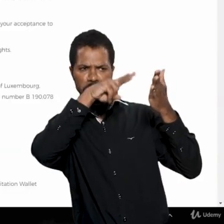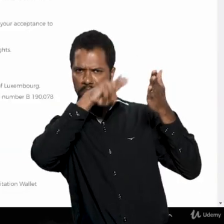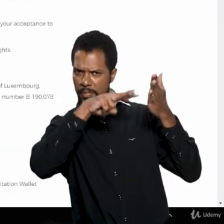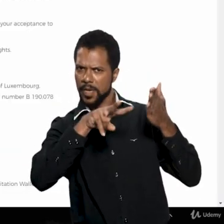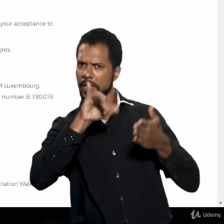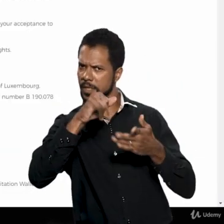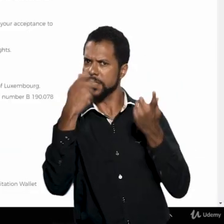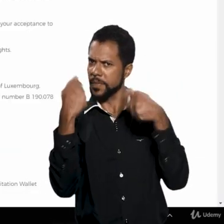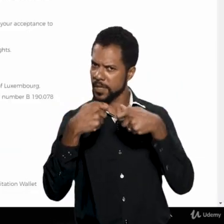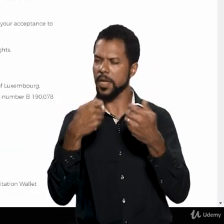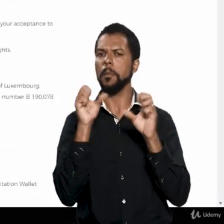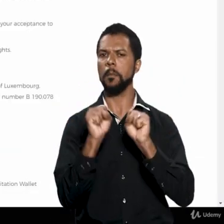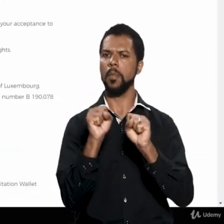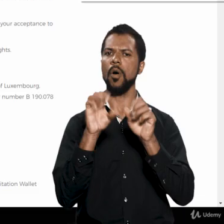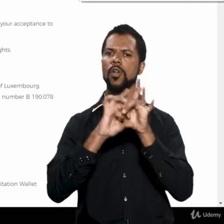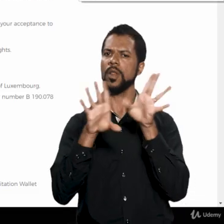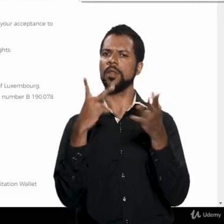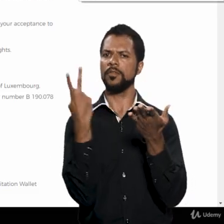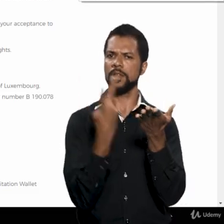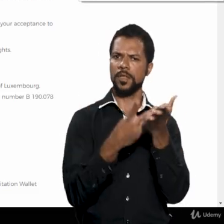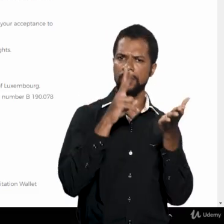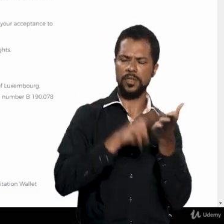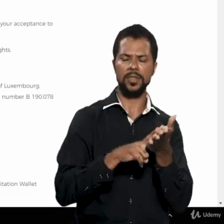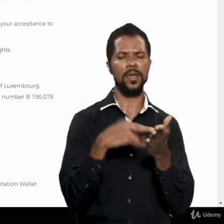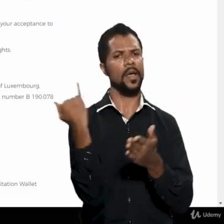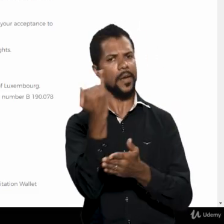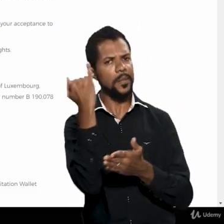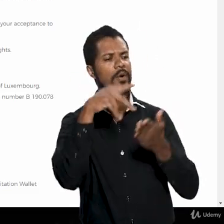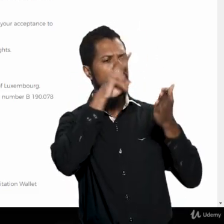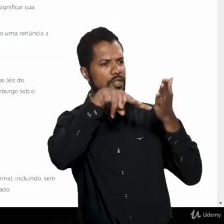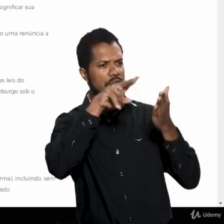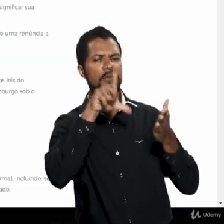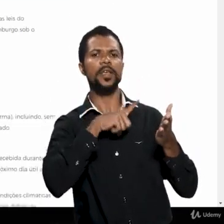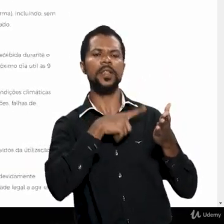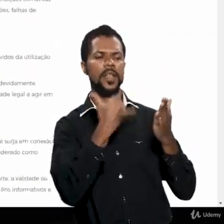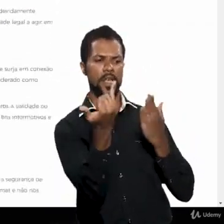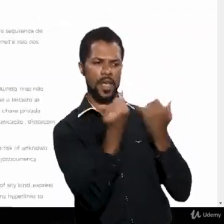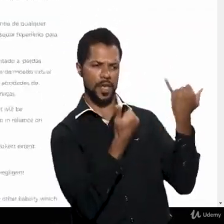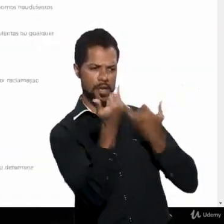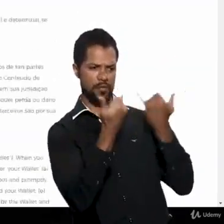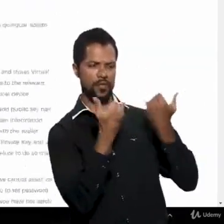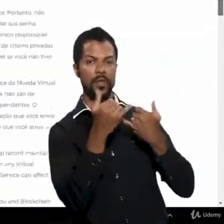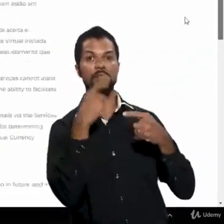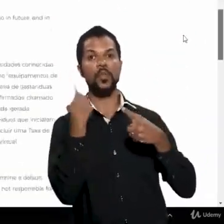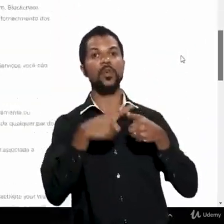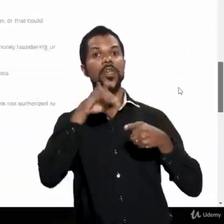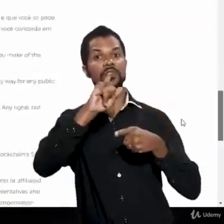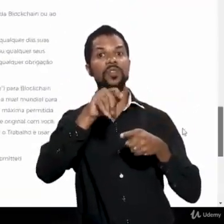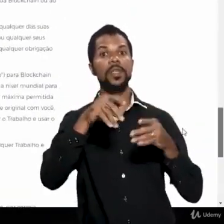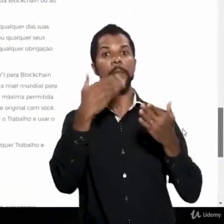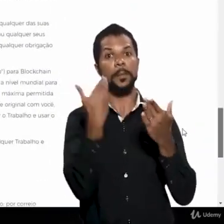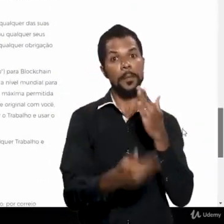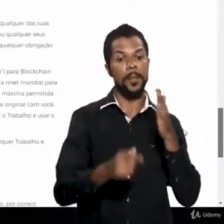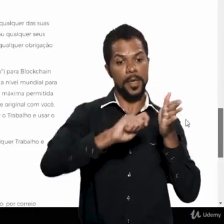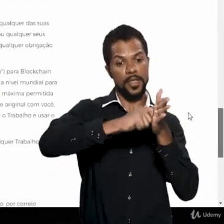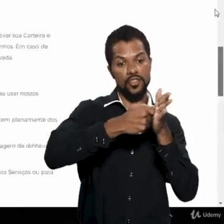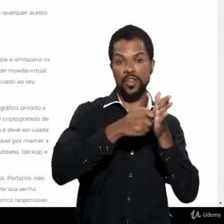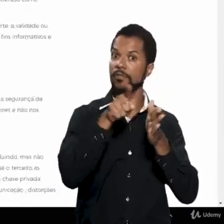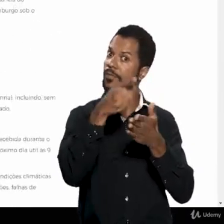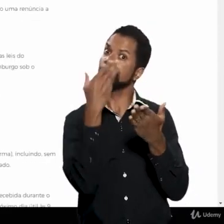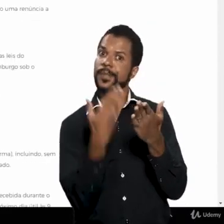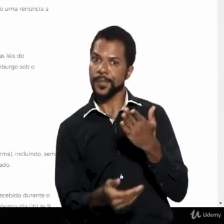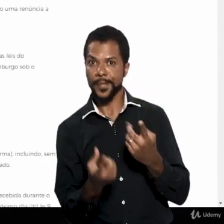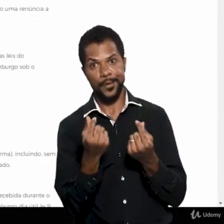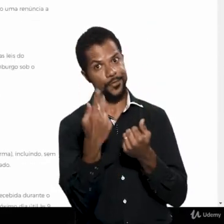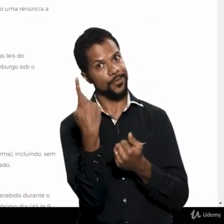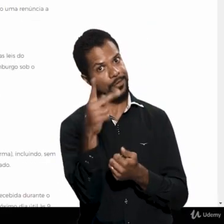remember. So this is the terms of contract, the contract terms. So, and it's